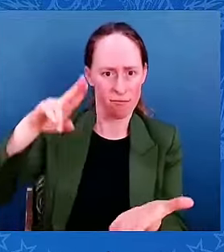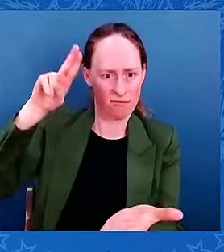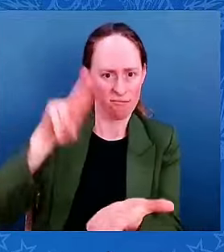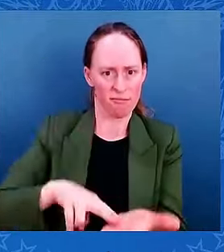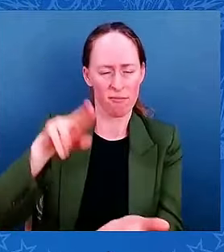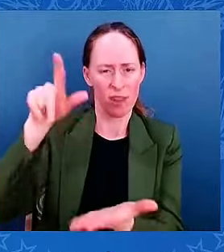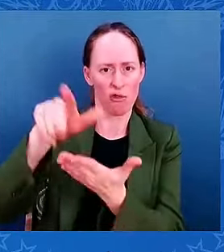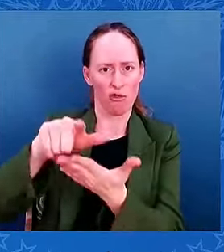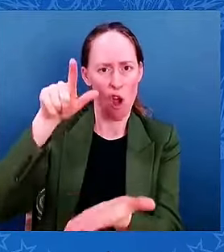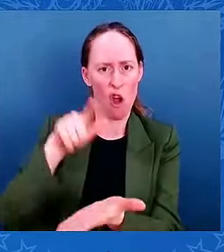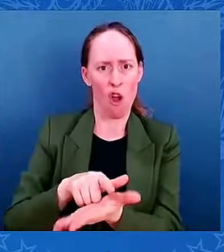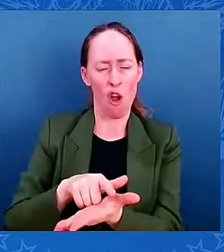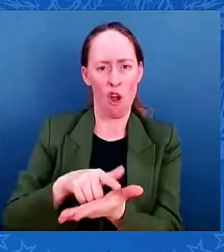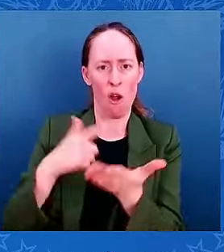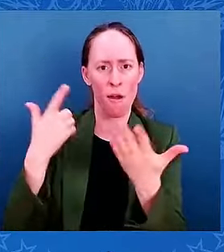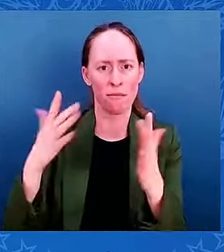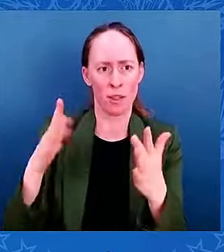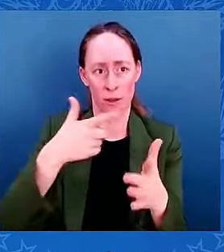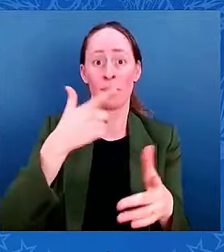So far,